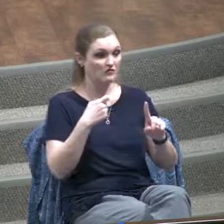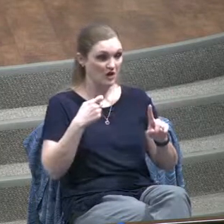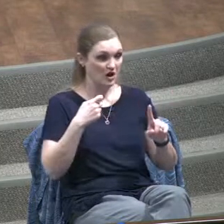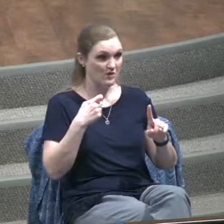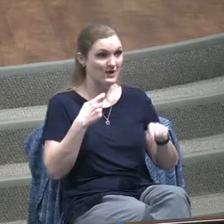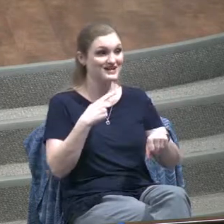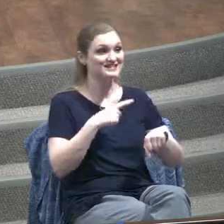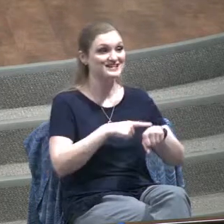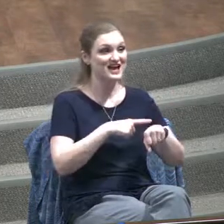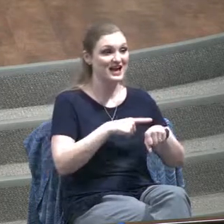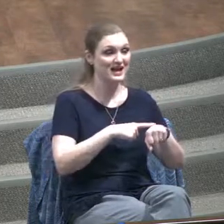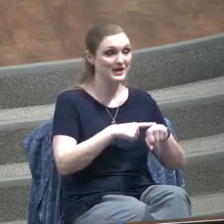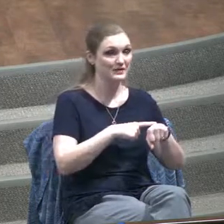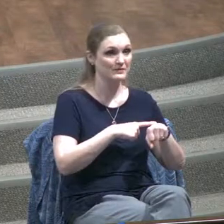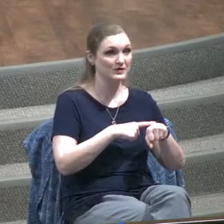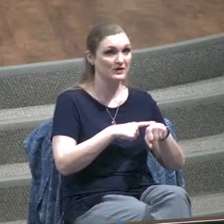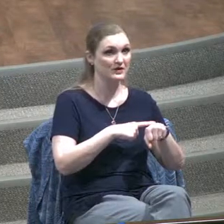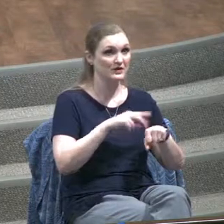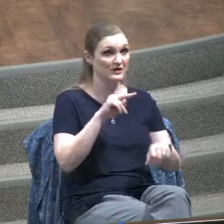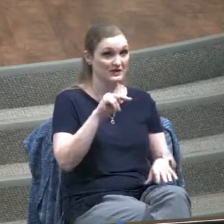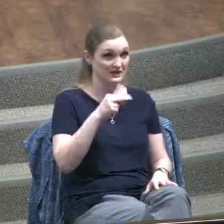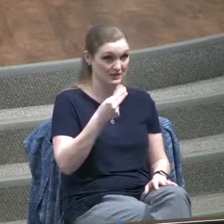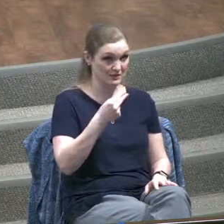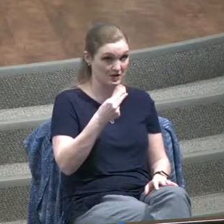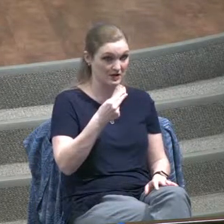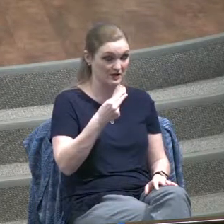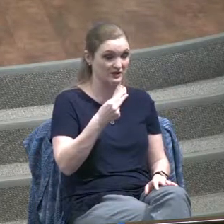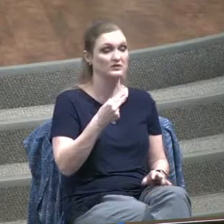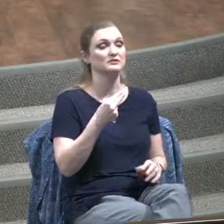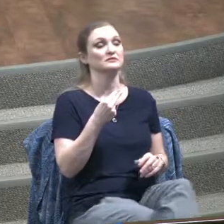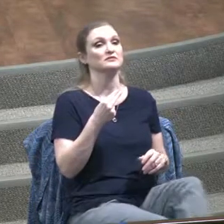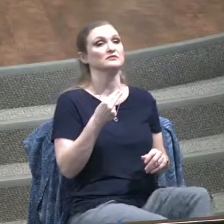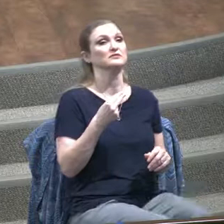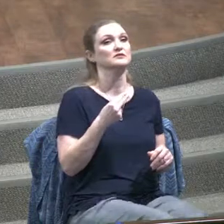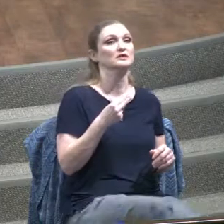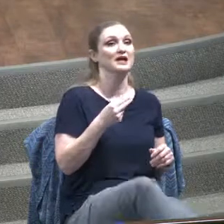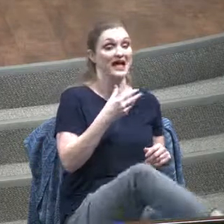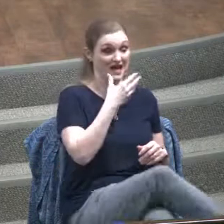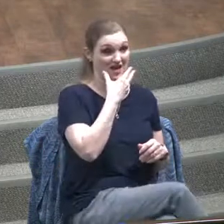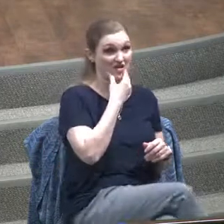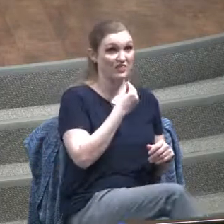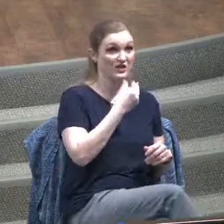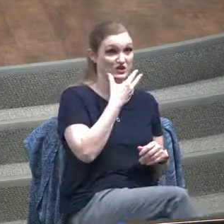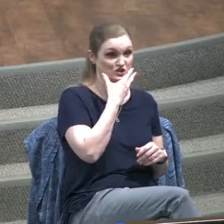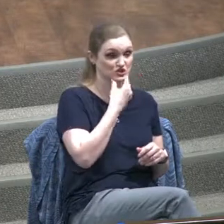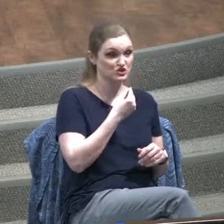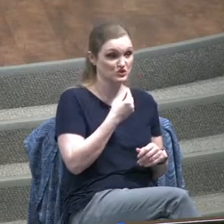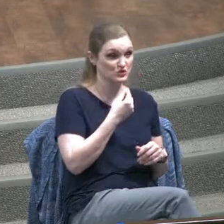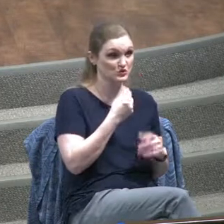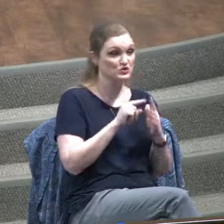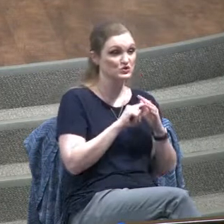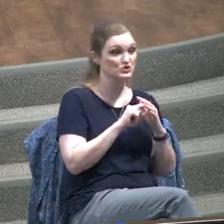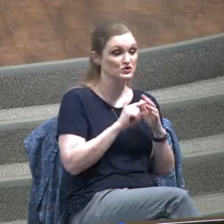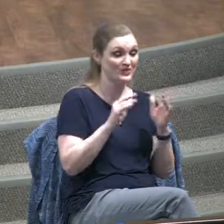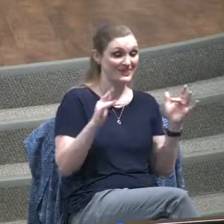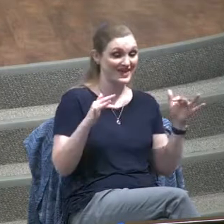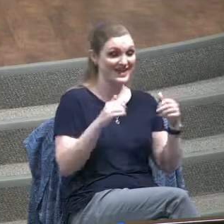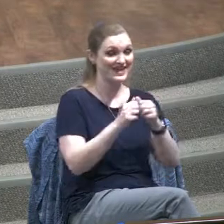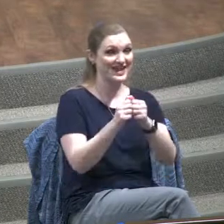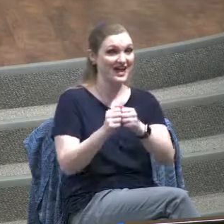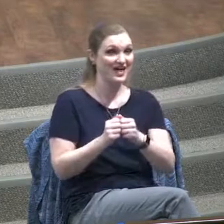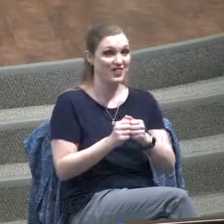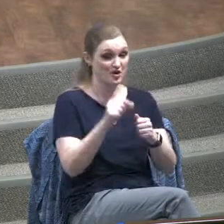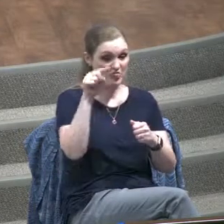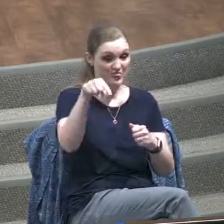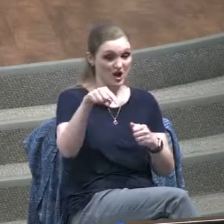the time of Nehemiah, and the Jews gather there and pray